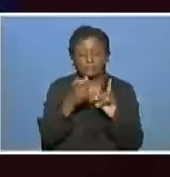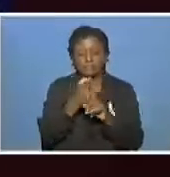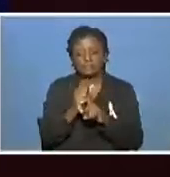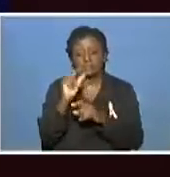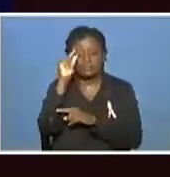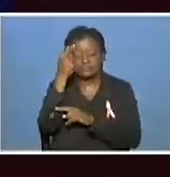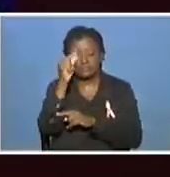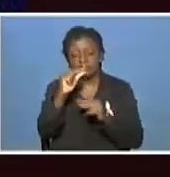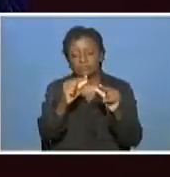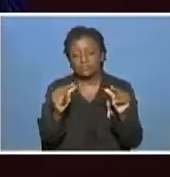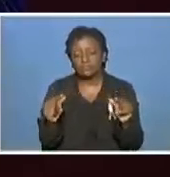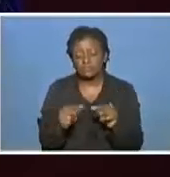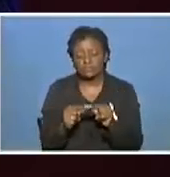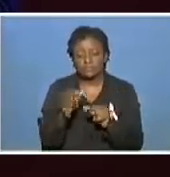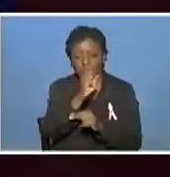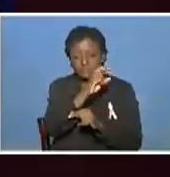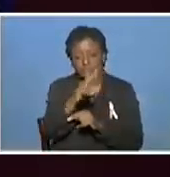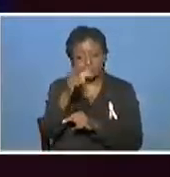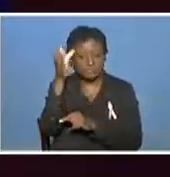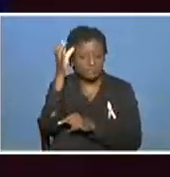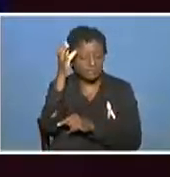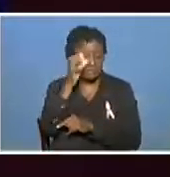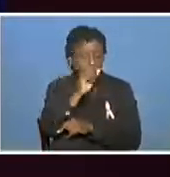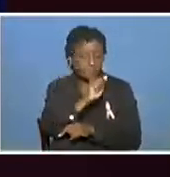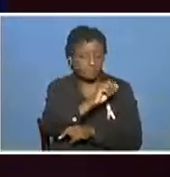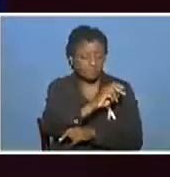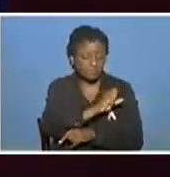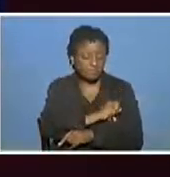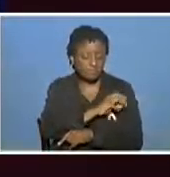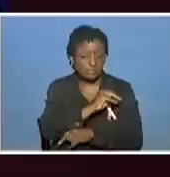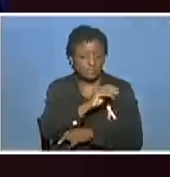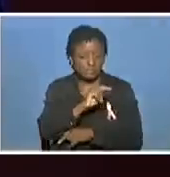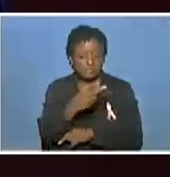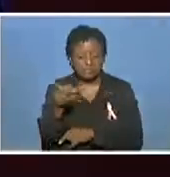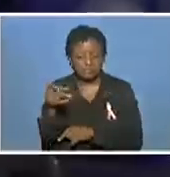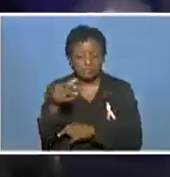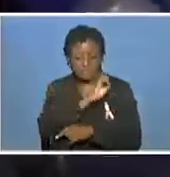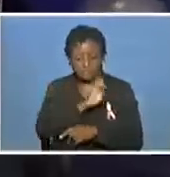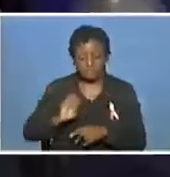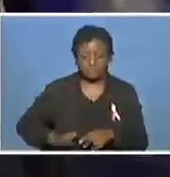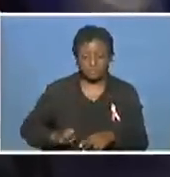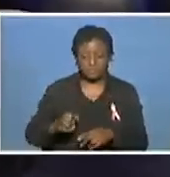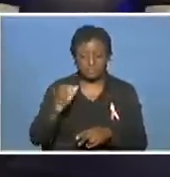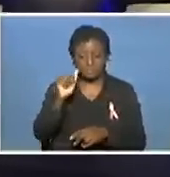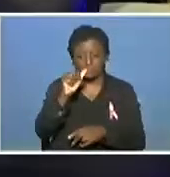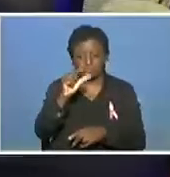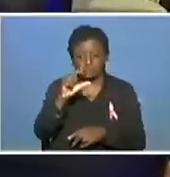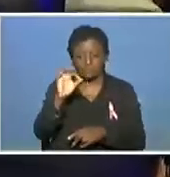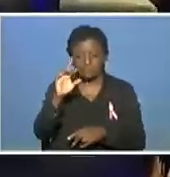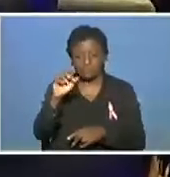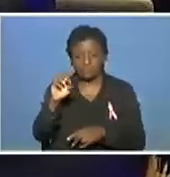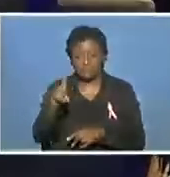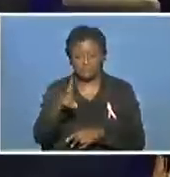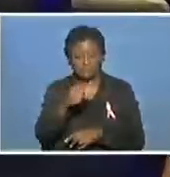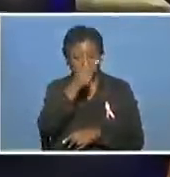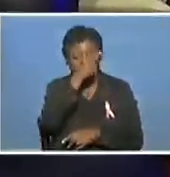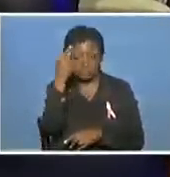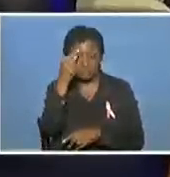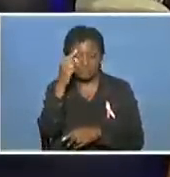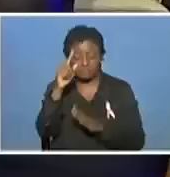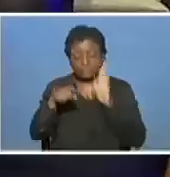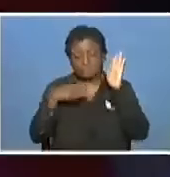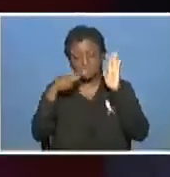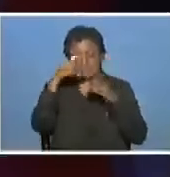Honorable Sir Cornelius A. Smith. His Excellency Alfred Gray officially sworn in as High Commissioner to Canada.